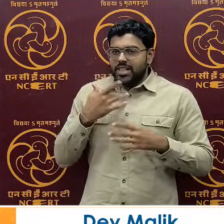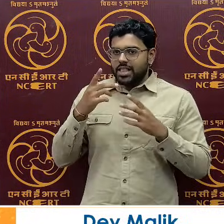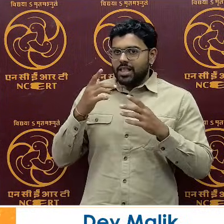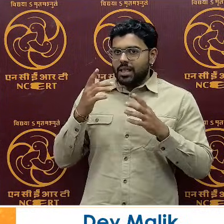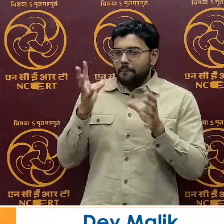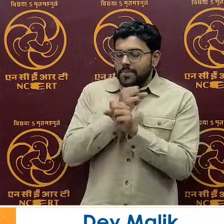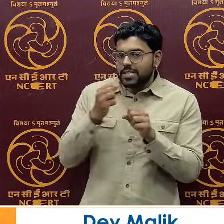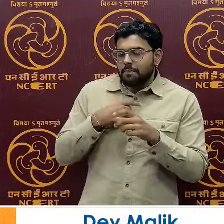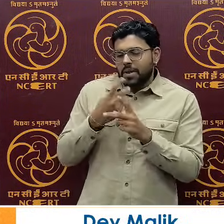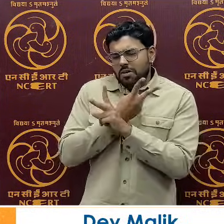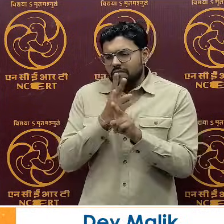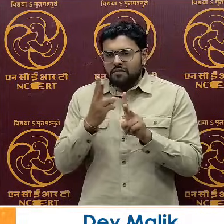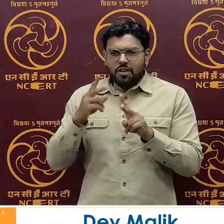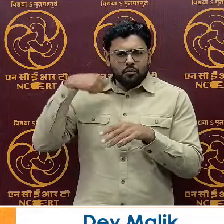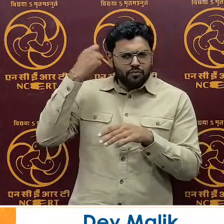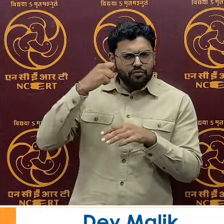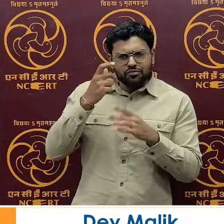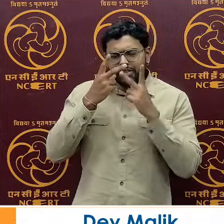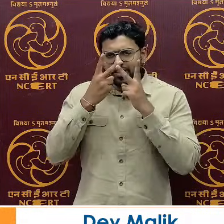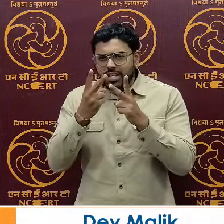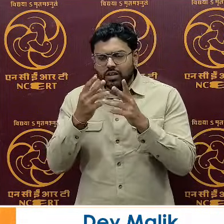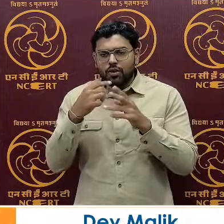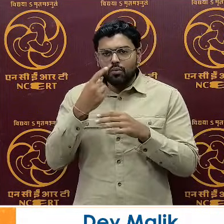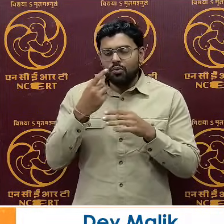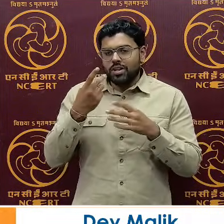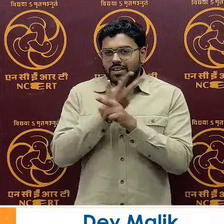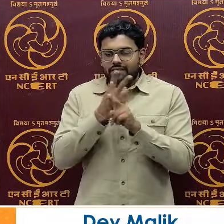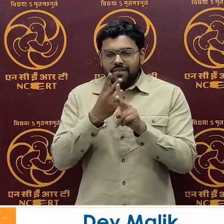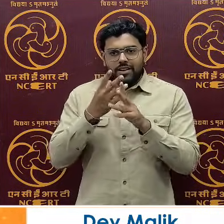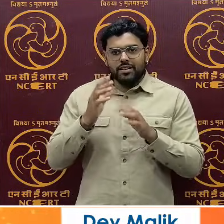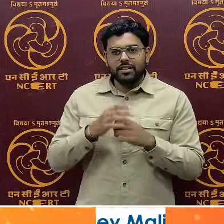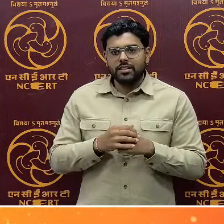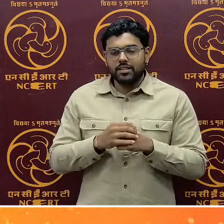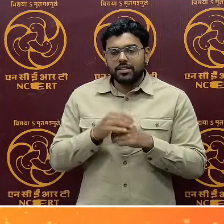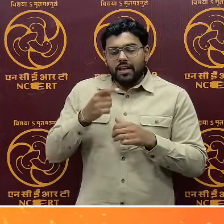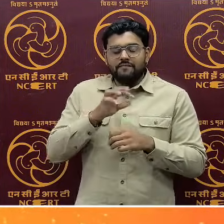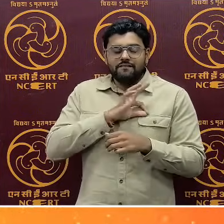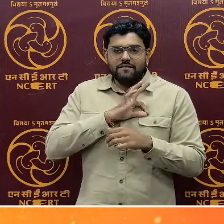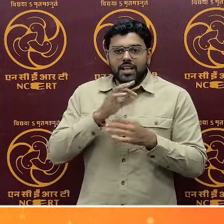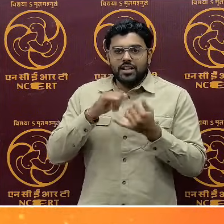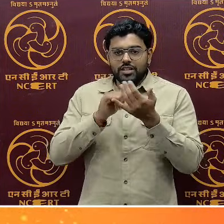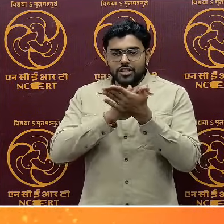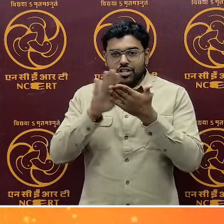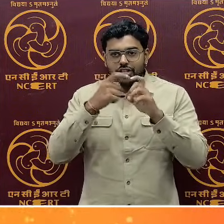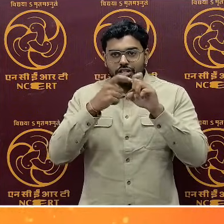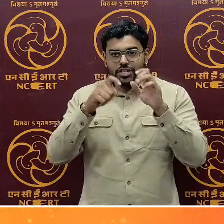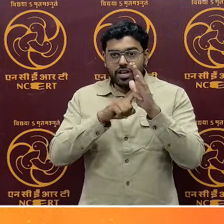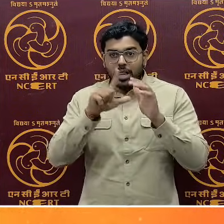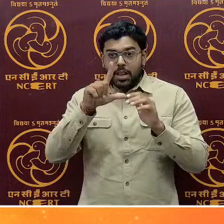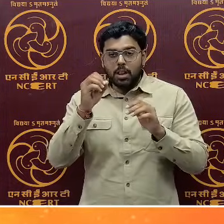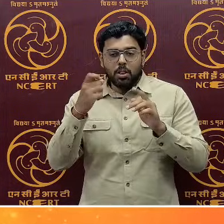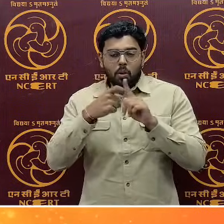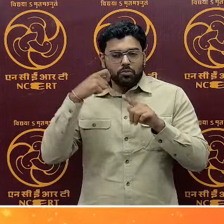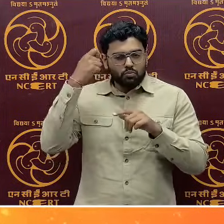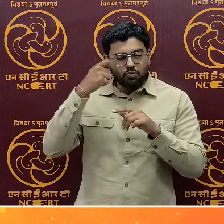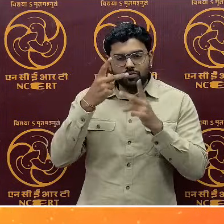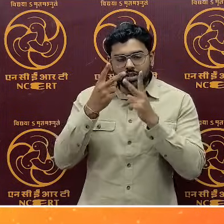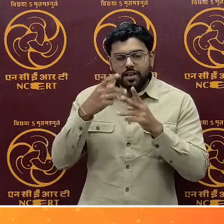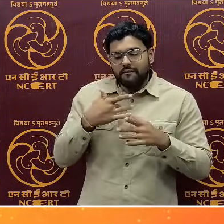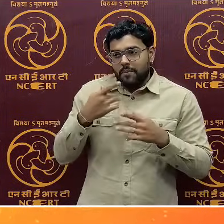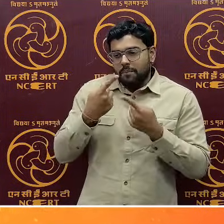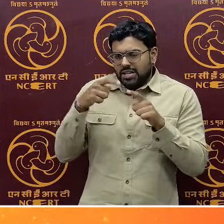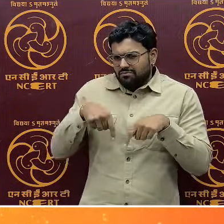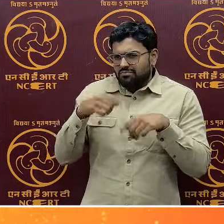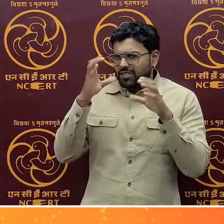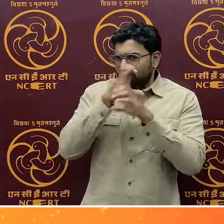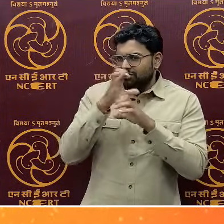have watched many series on Vyomkesh Bakshi and Sherlock Holmes. They are my favorite characters. But here I'm little confused. I know it's some